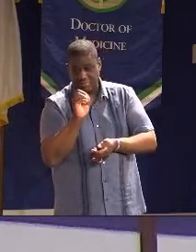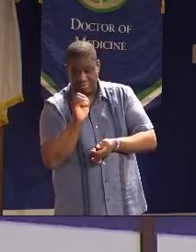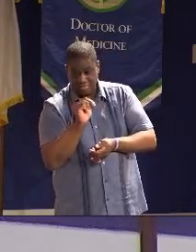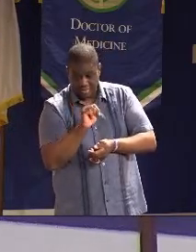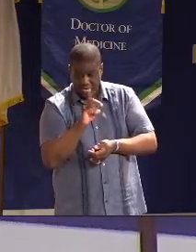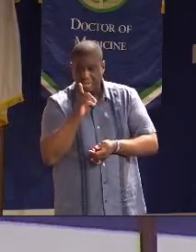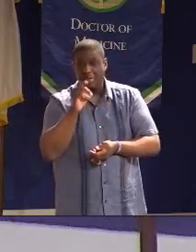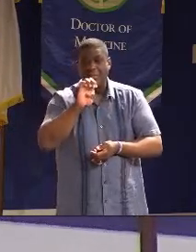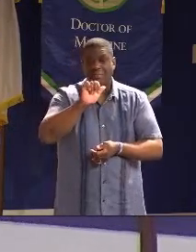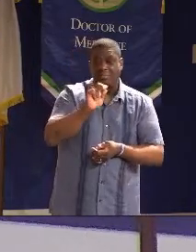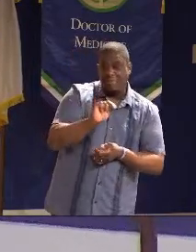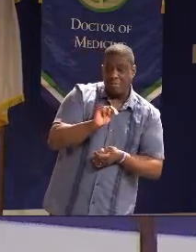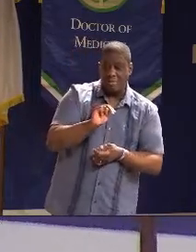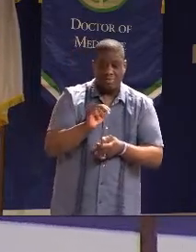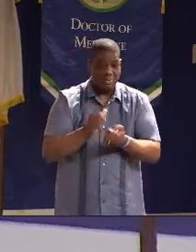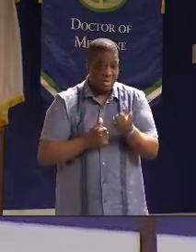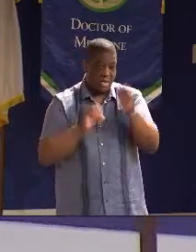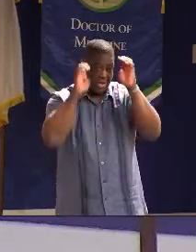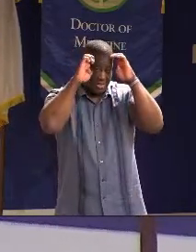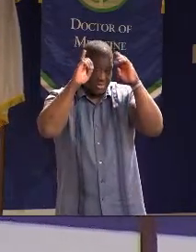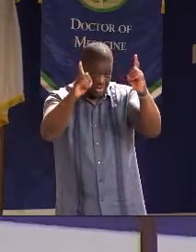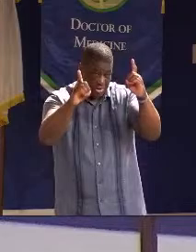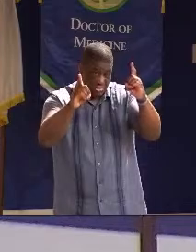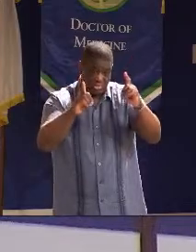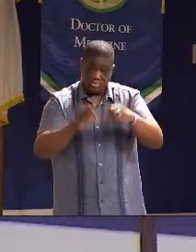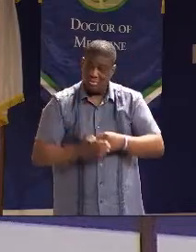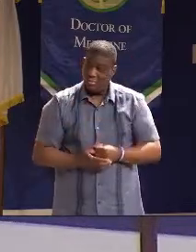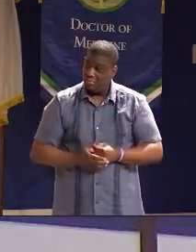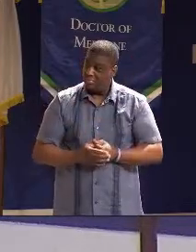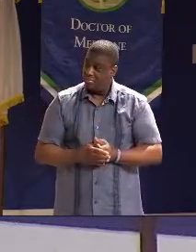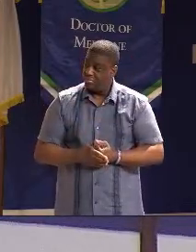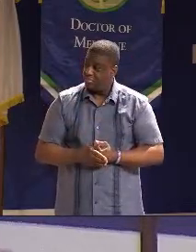Medical Education, give remarks.